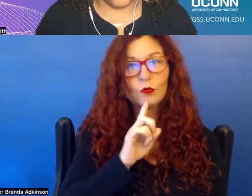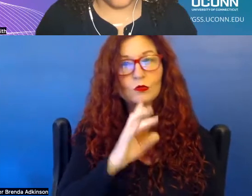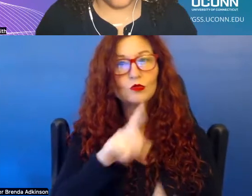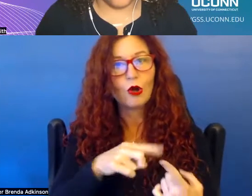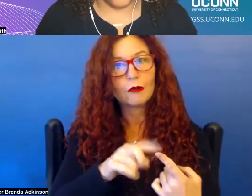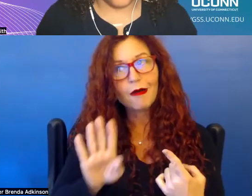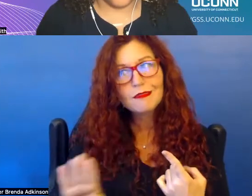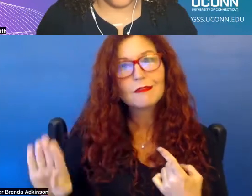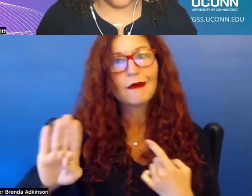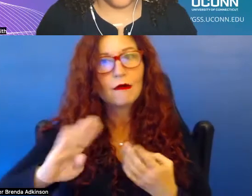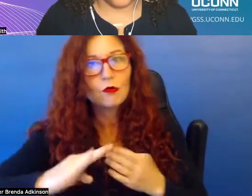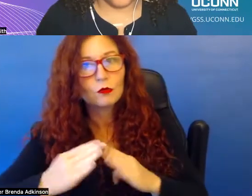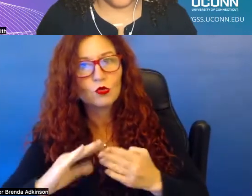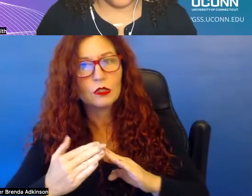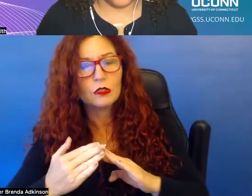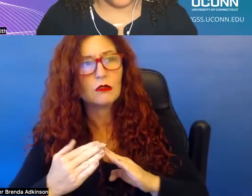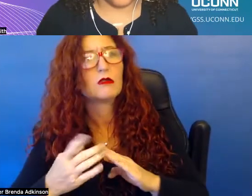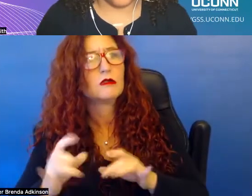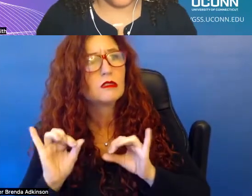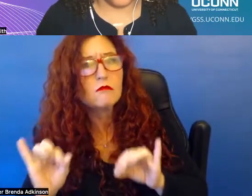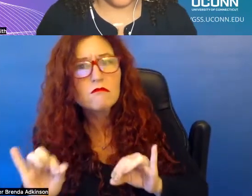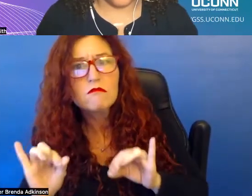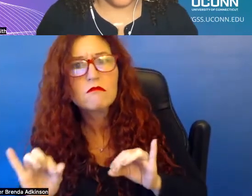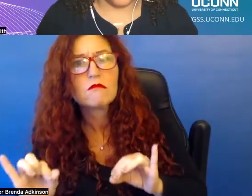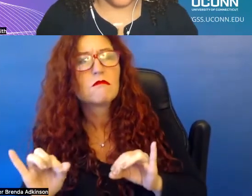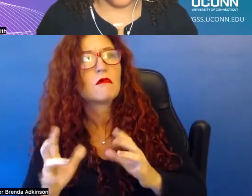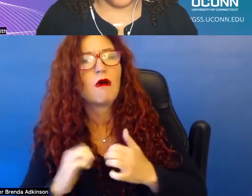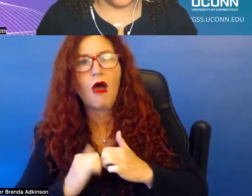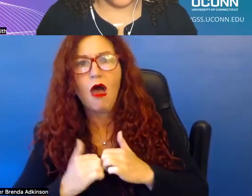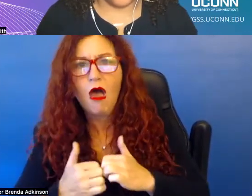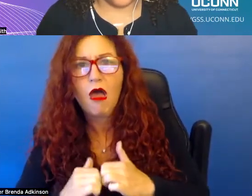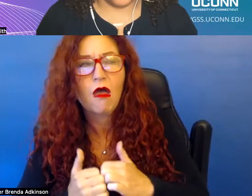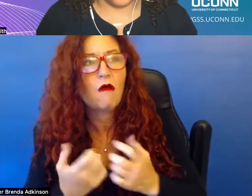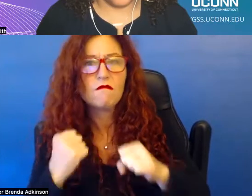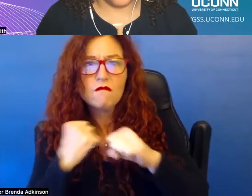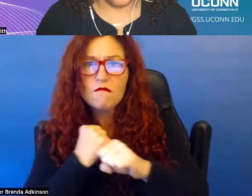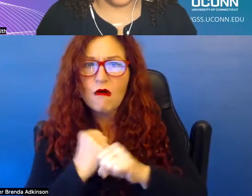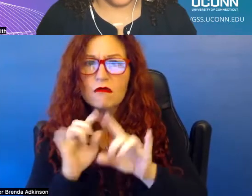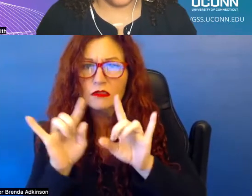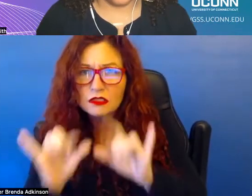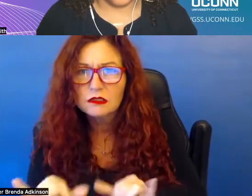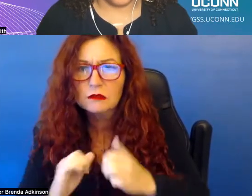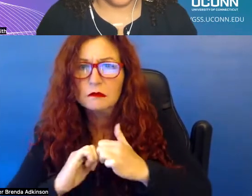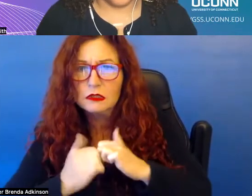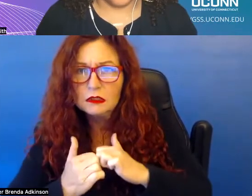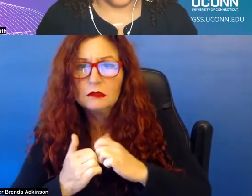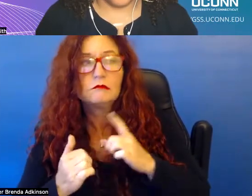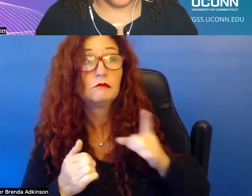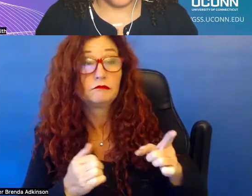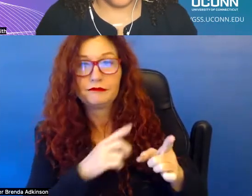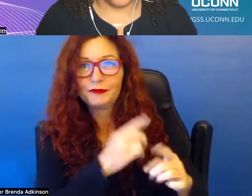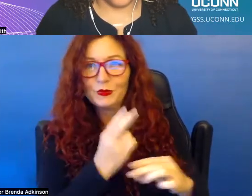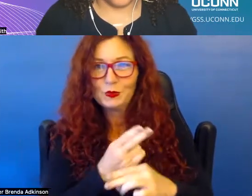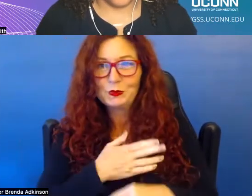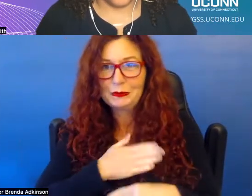they break the silence with the boot of colonialism on their back. So that for me was the work, and then continuing with